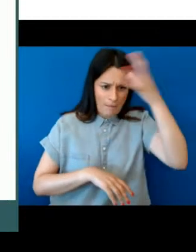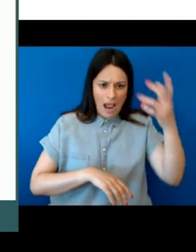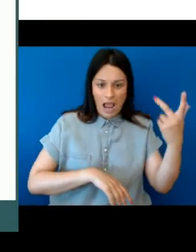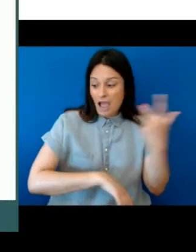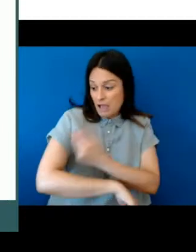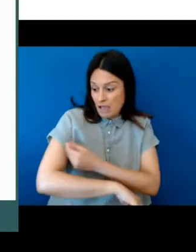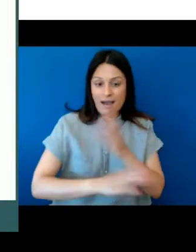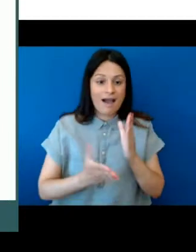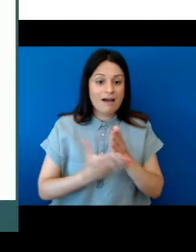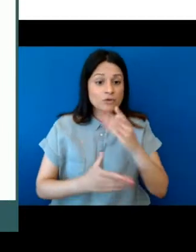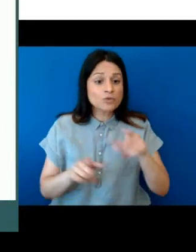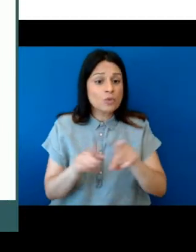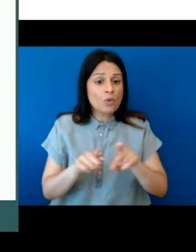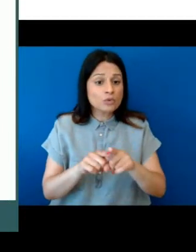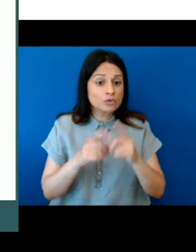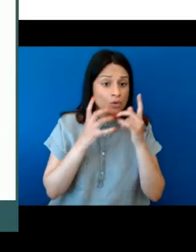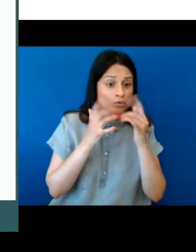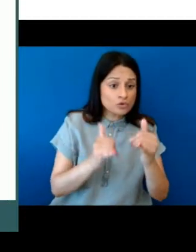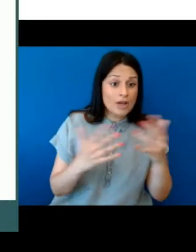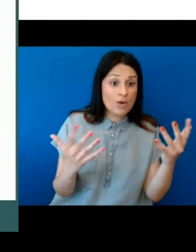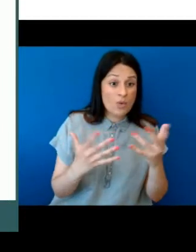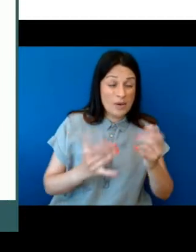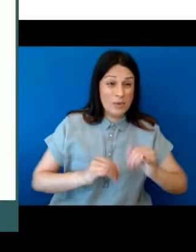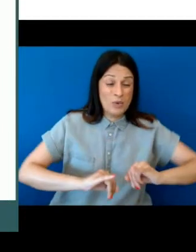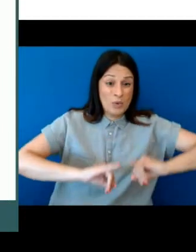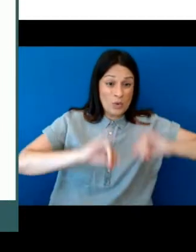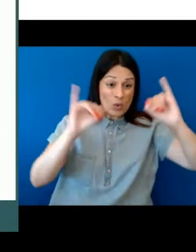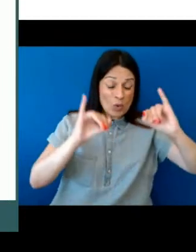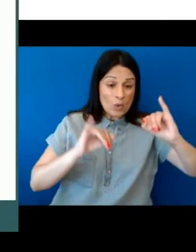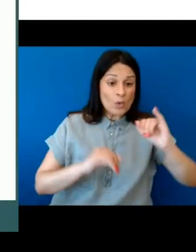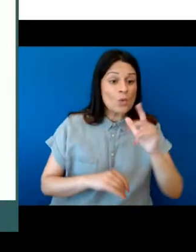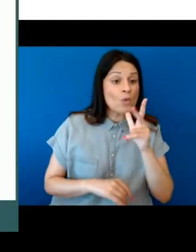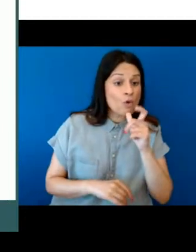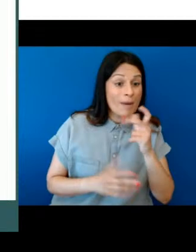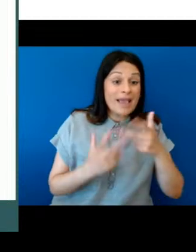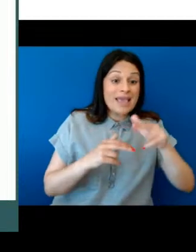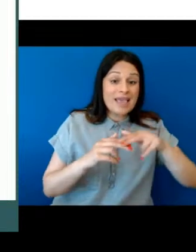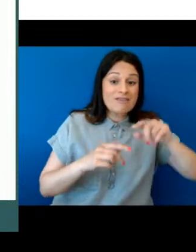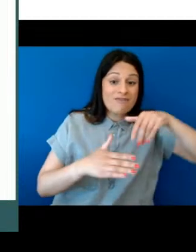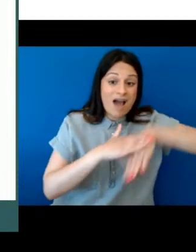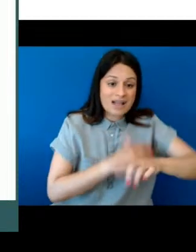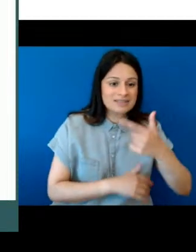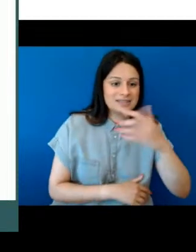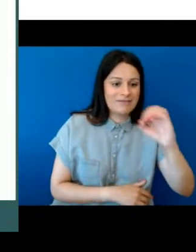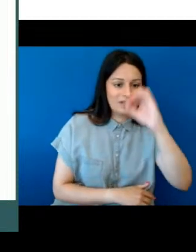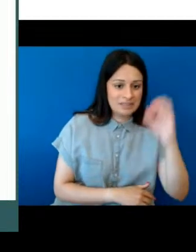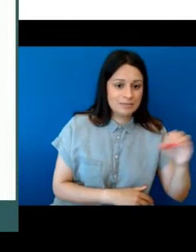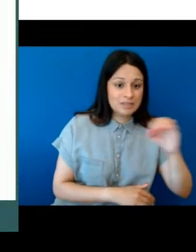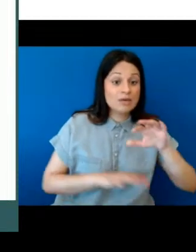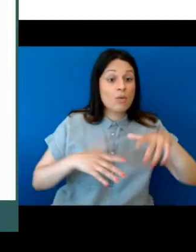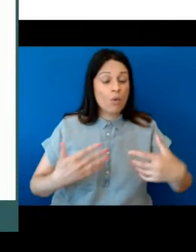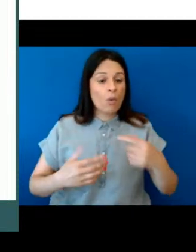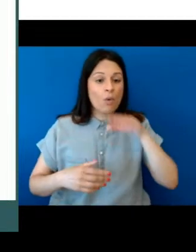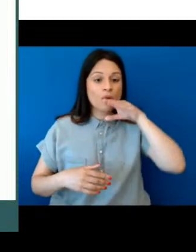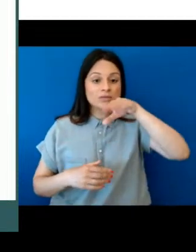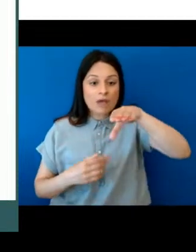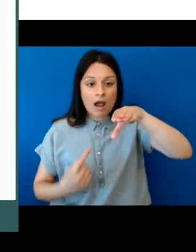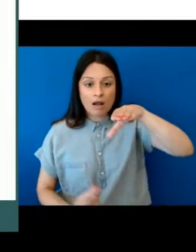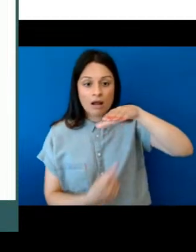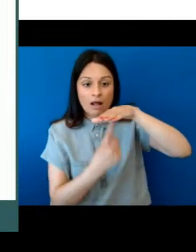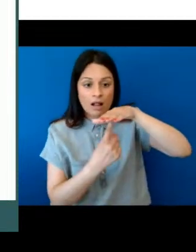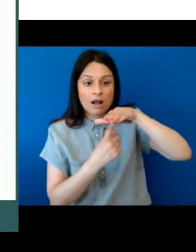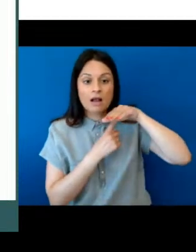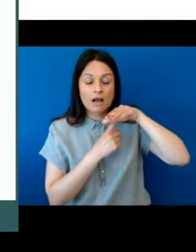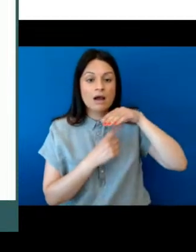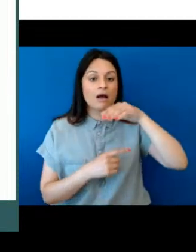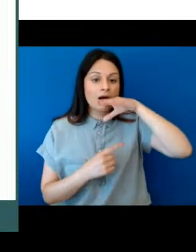contraindicated in chronic asthmatics with an FEV1 less than 70%. Or under the tongue. The first dose is given under supervision,